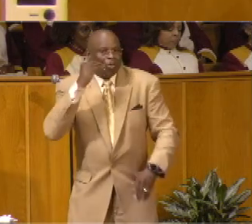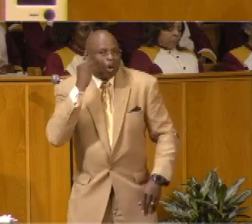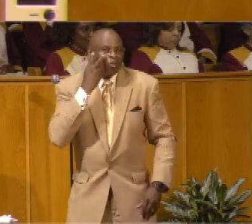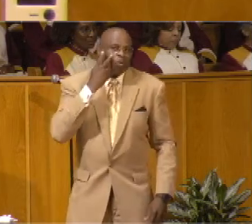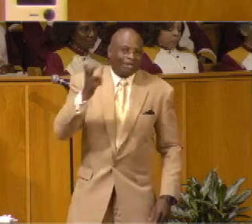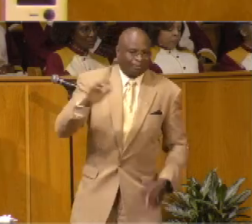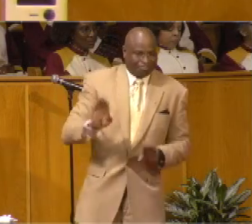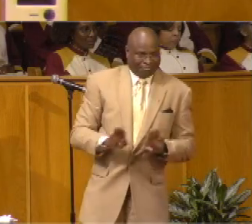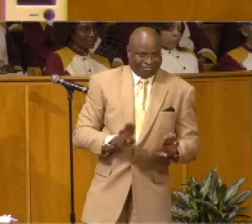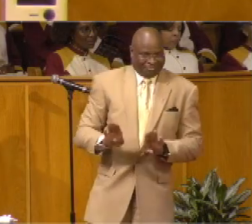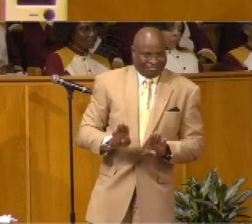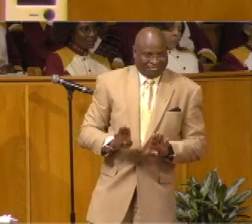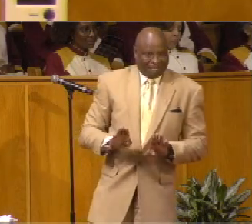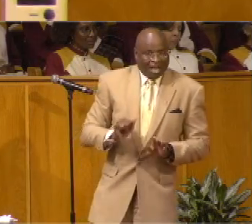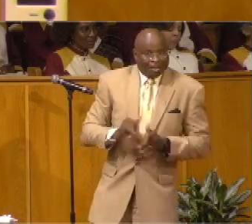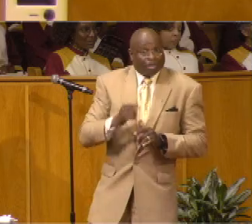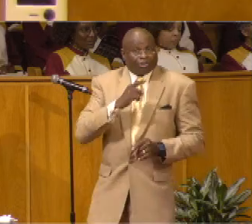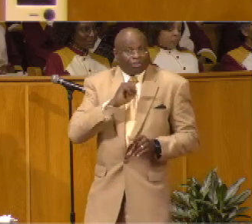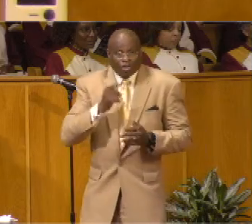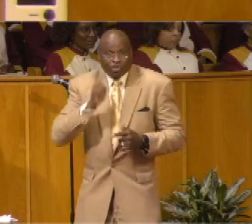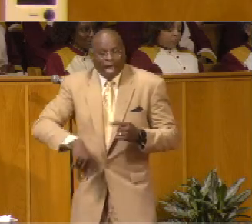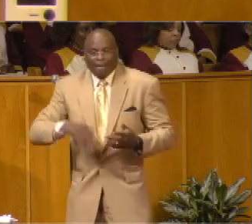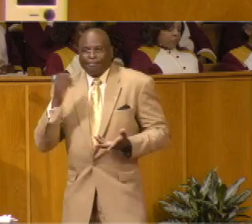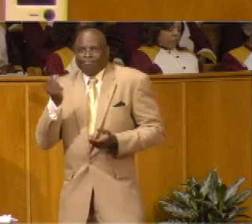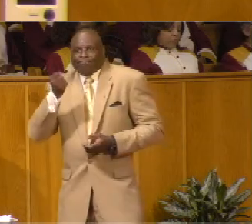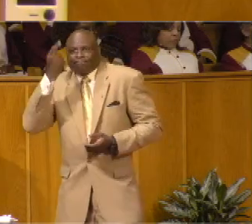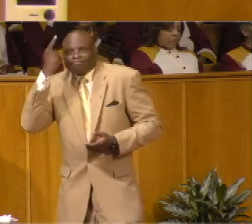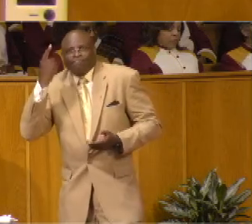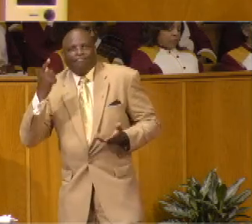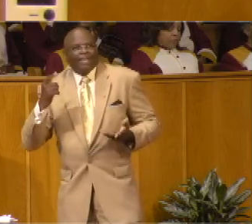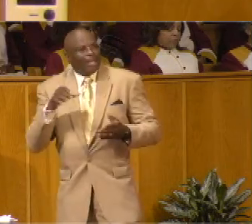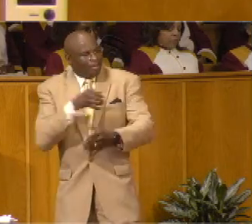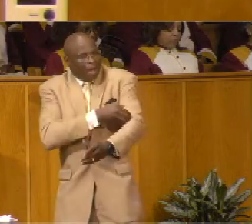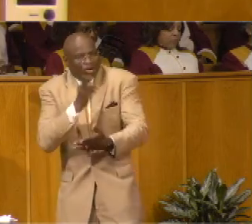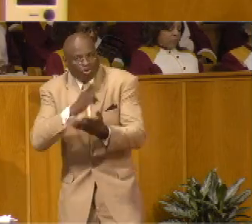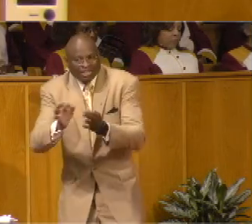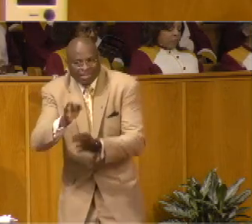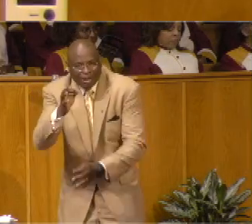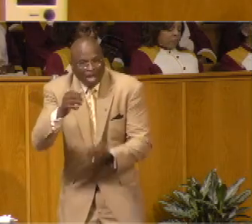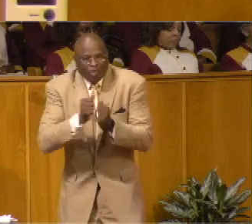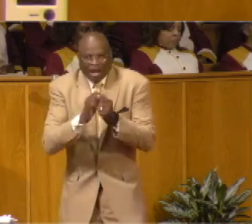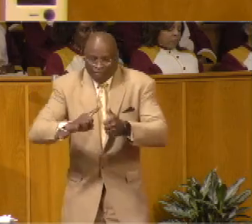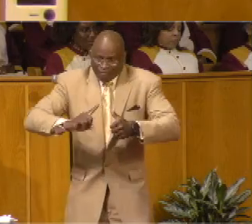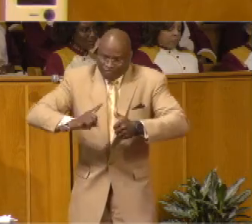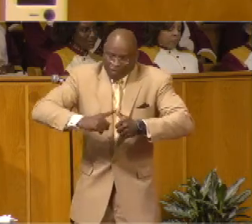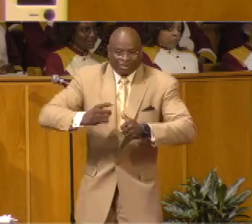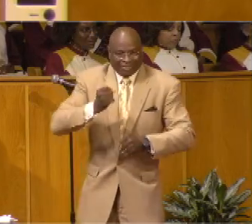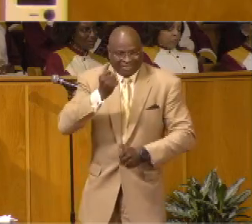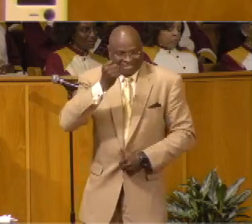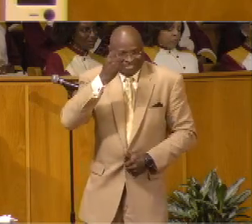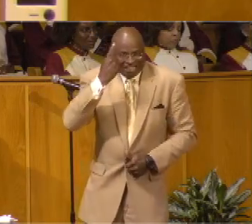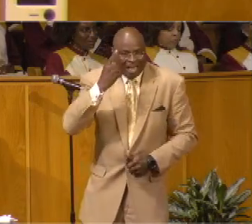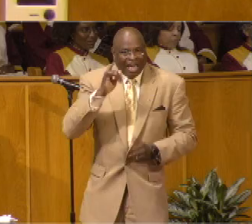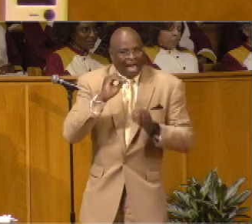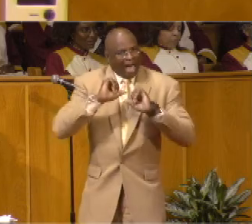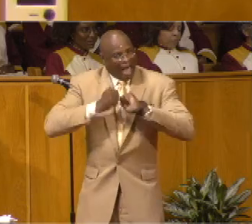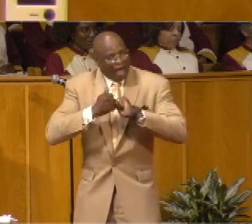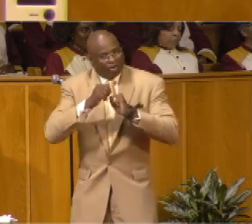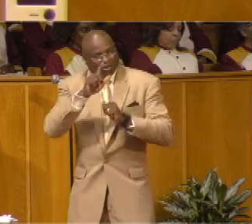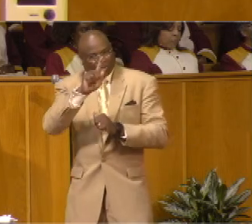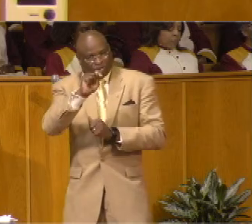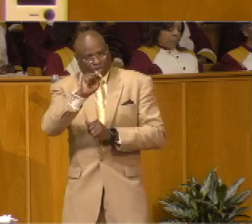I suggest to you, secondly, that one cannot grasp the power of the Holy Spirit without understanding the doctrine of the